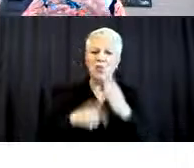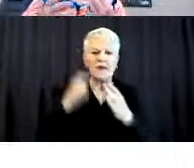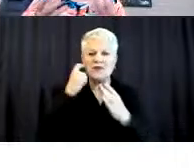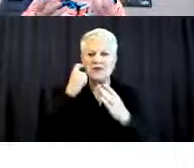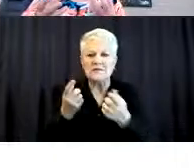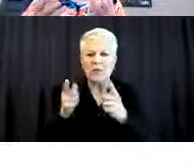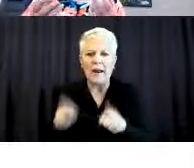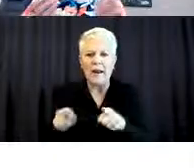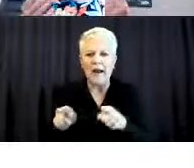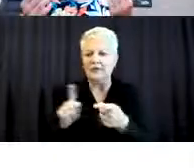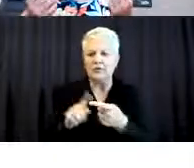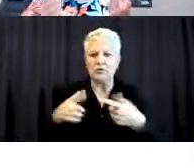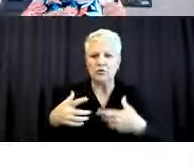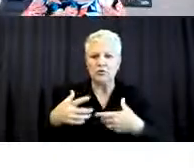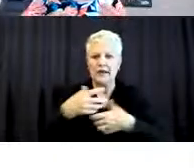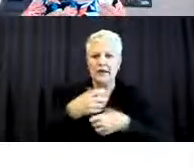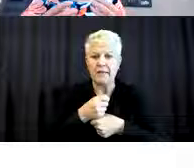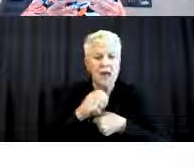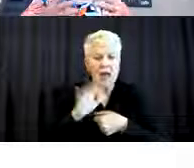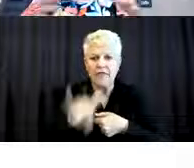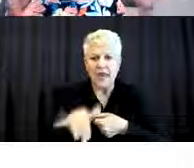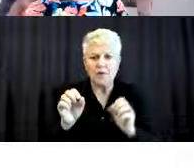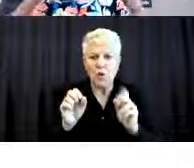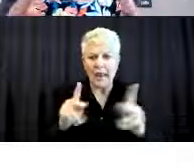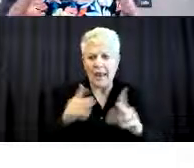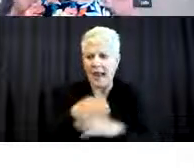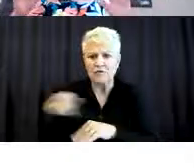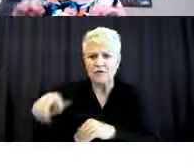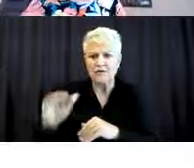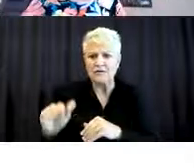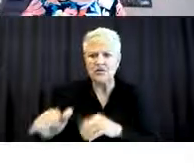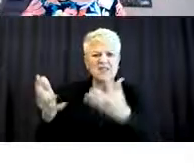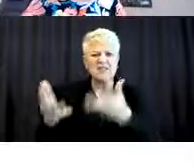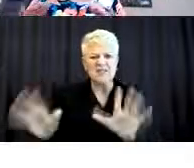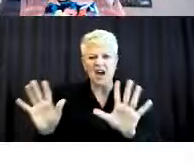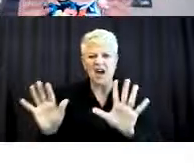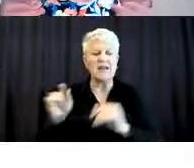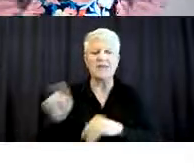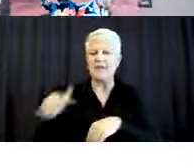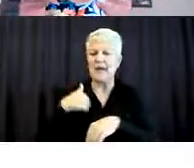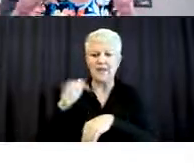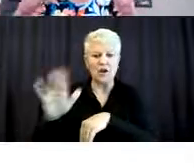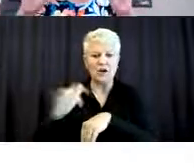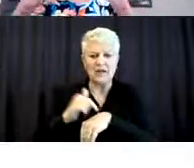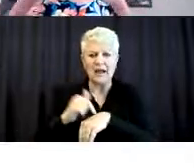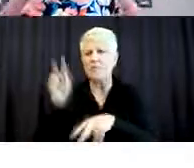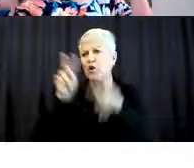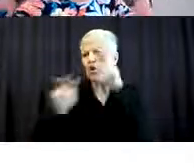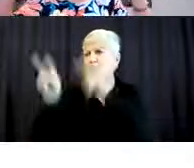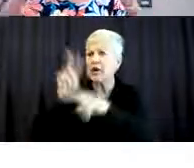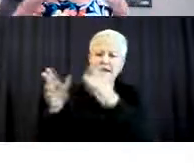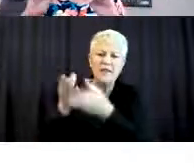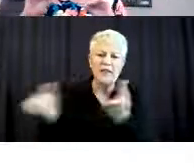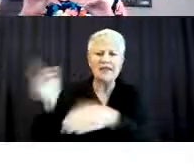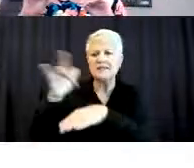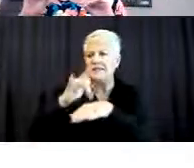on, to kind of recap, it is okay after a child is kind of done, has had their time, looking at things,